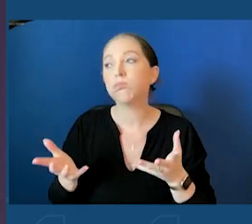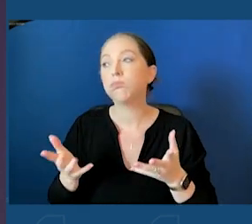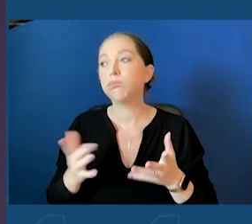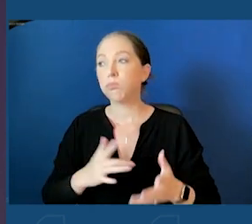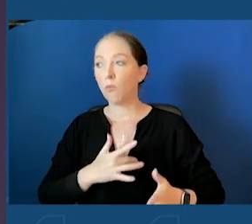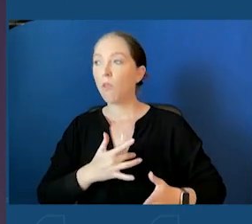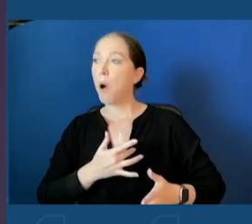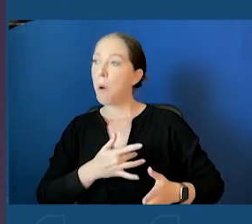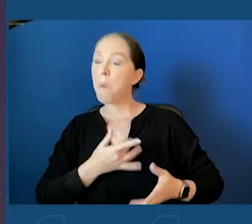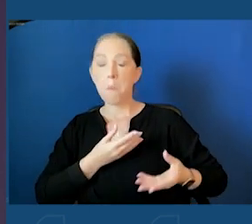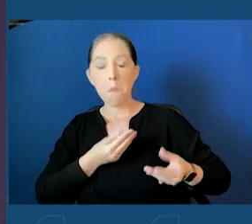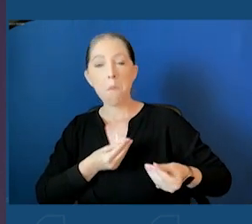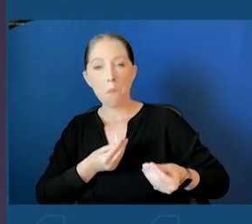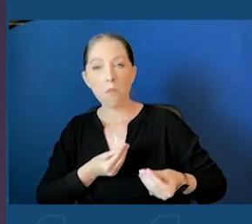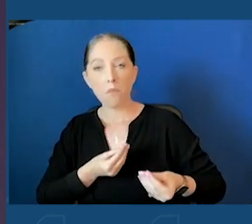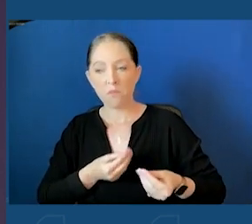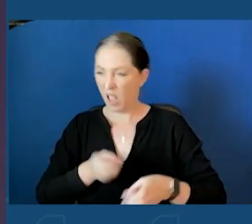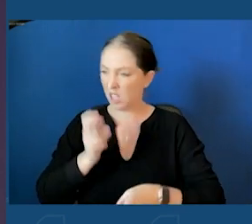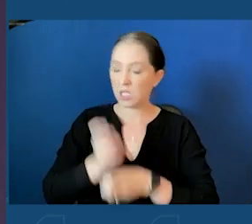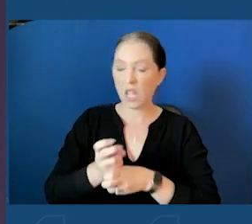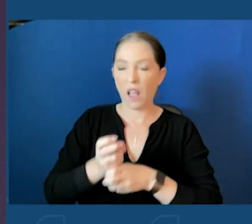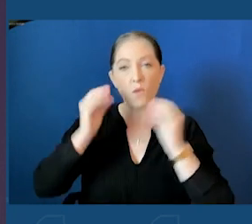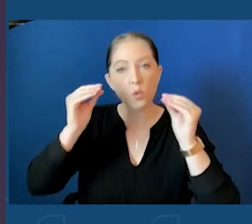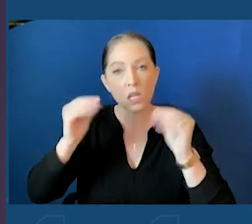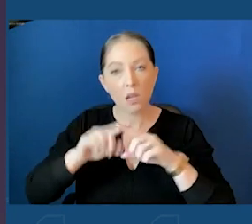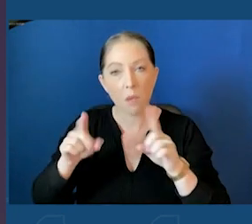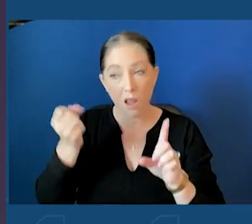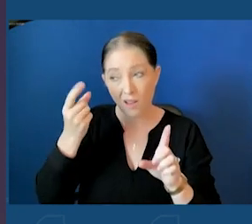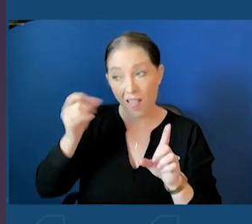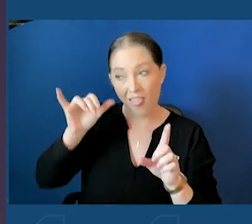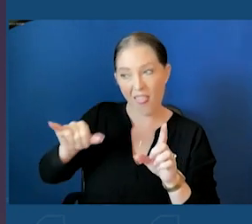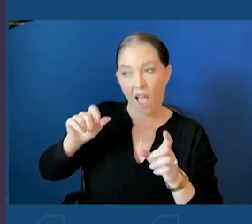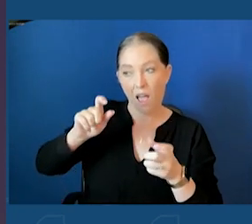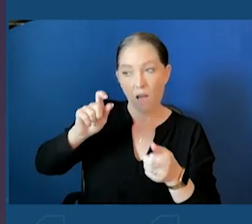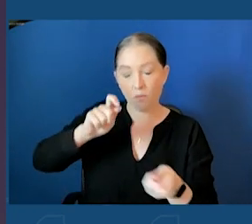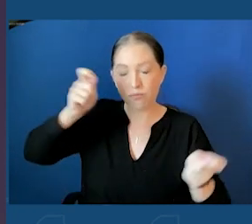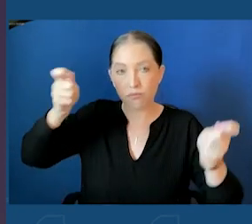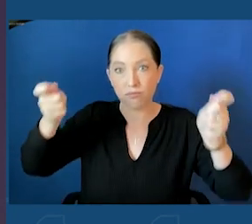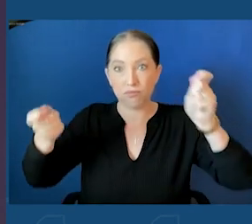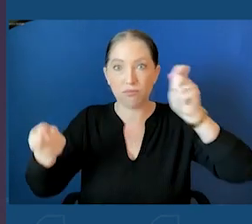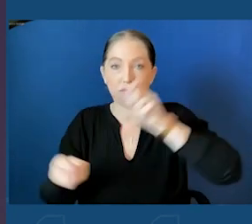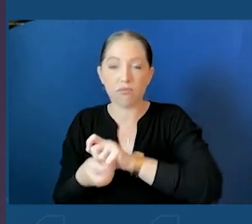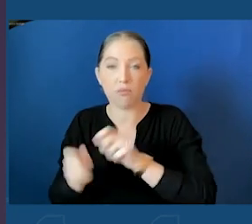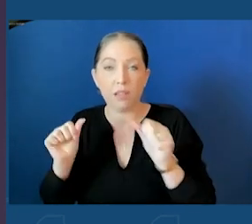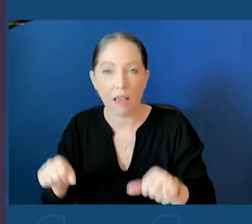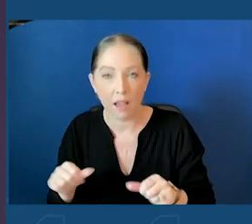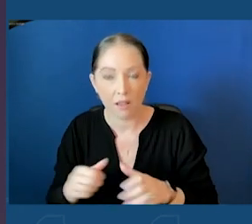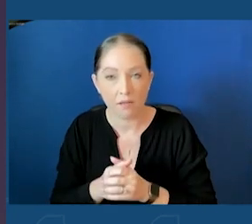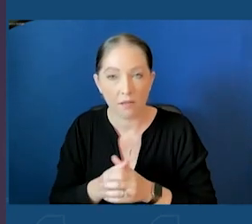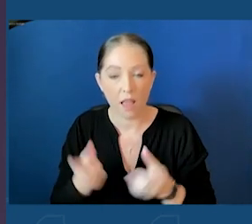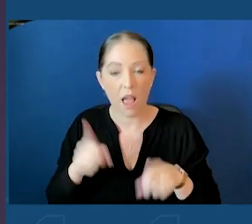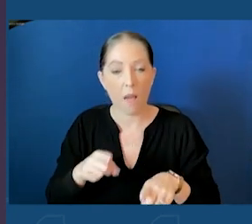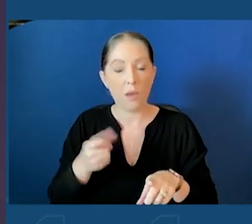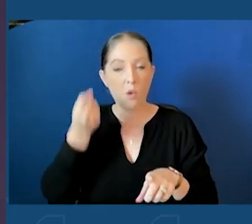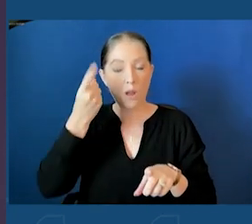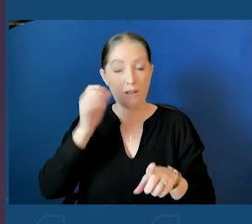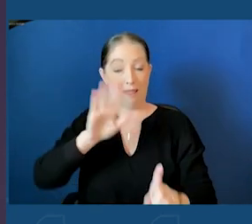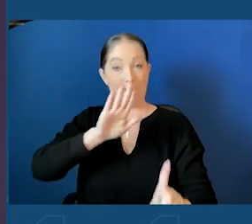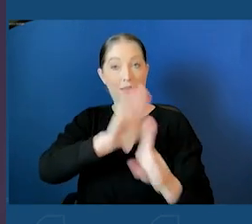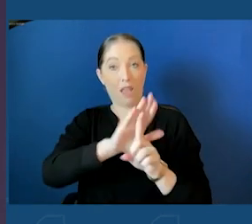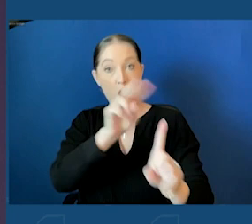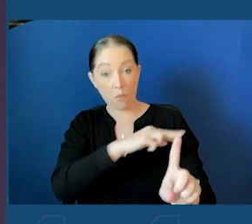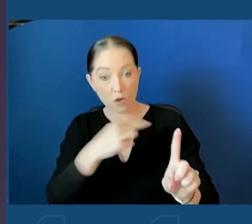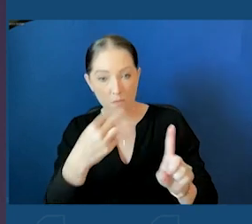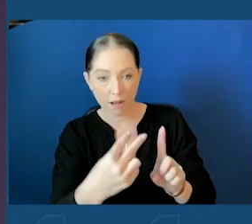which is hard to teach, but that's what changes everything. When you understand the shoes that someone else has walked in, or their parents did, or